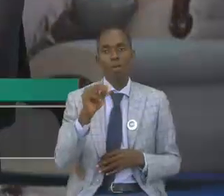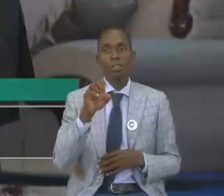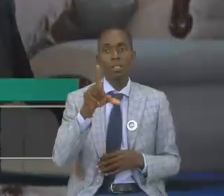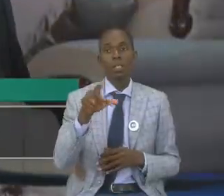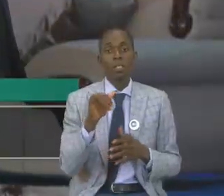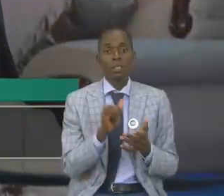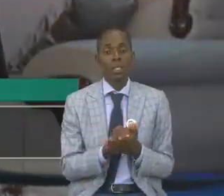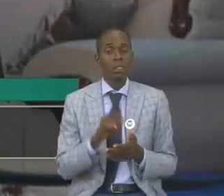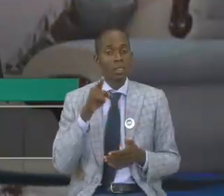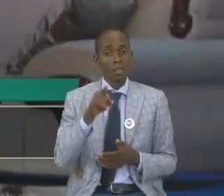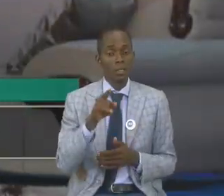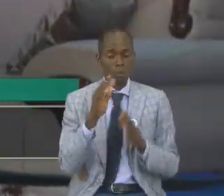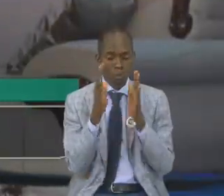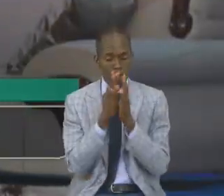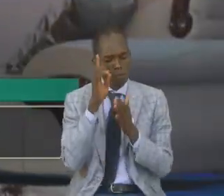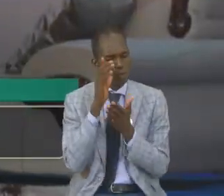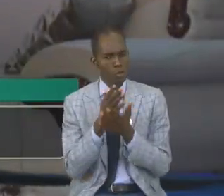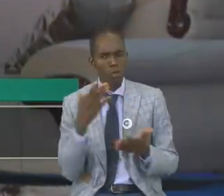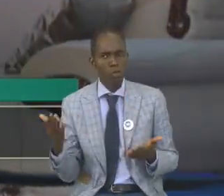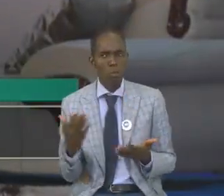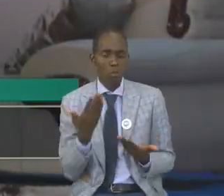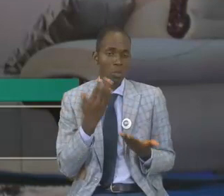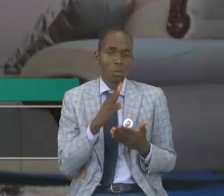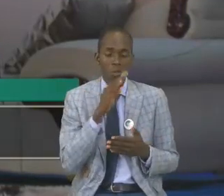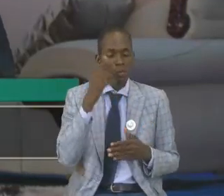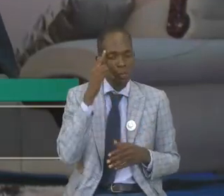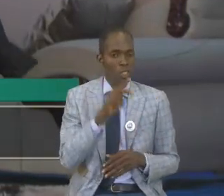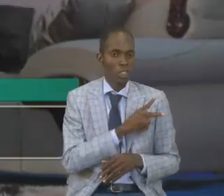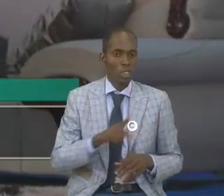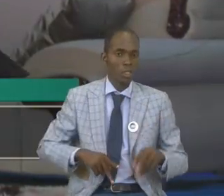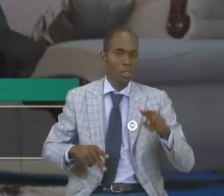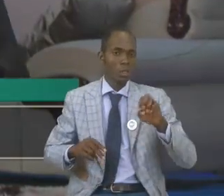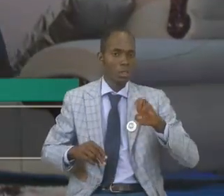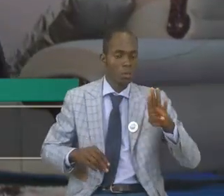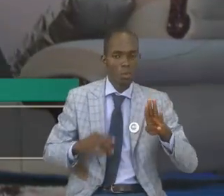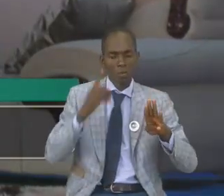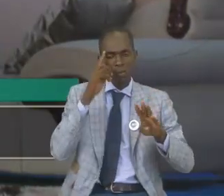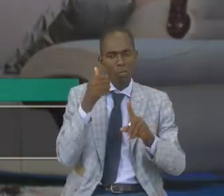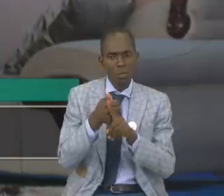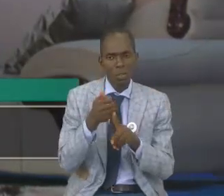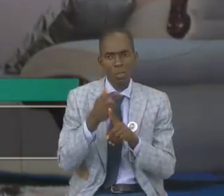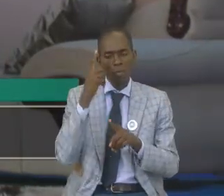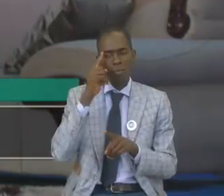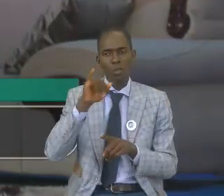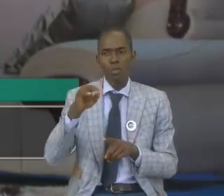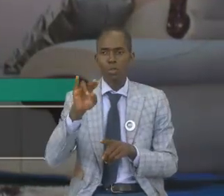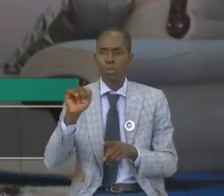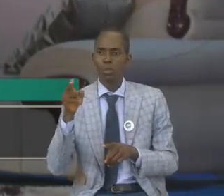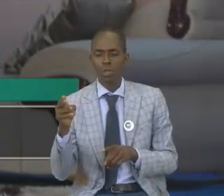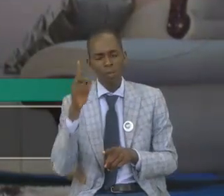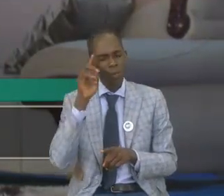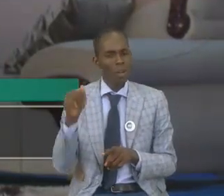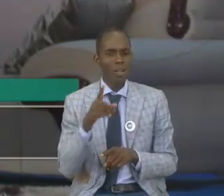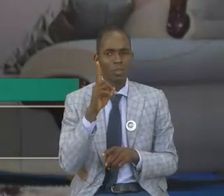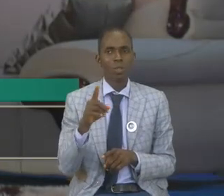for something, either for Nebuchadnezzar or for himself or for Judah or for anyone. His